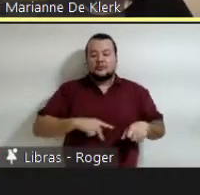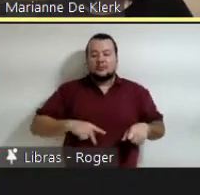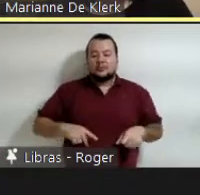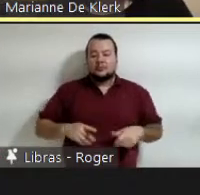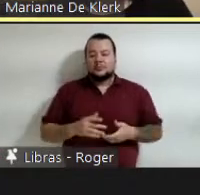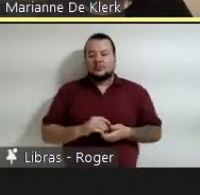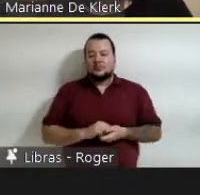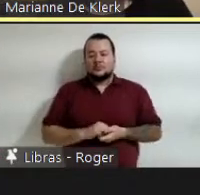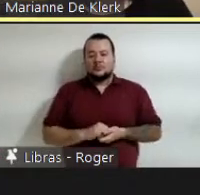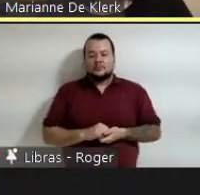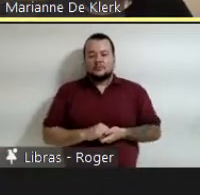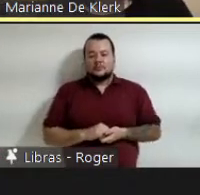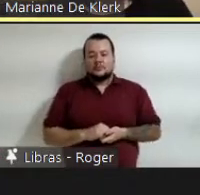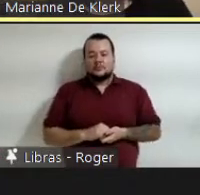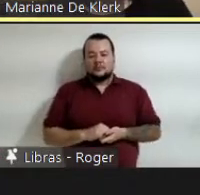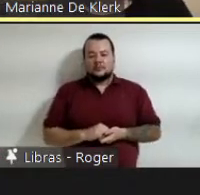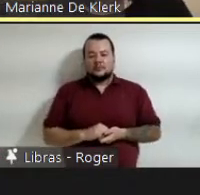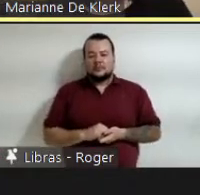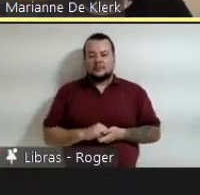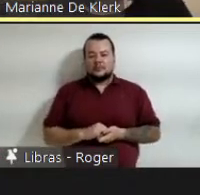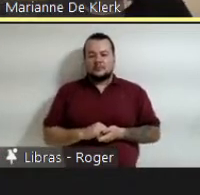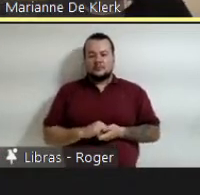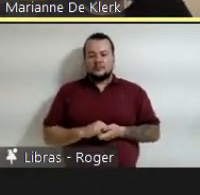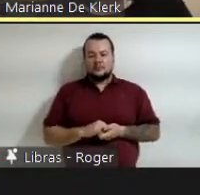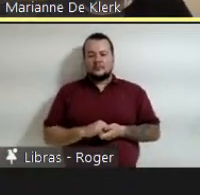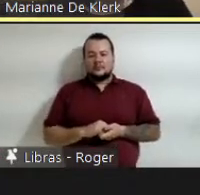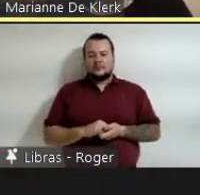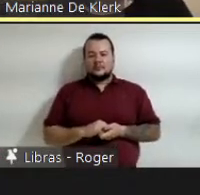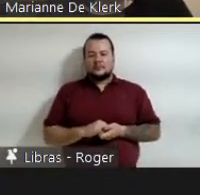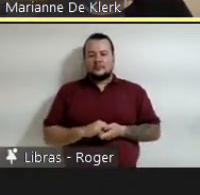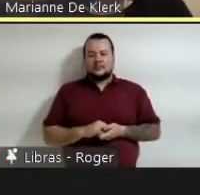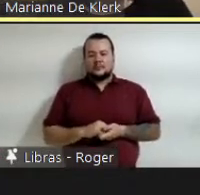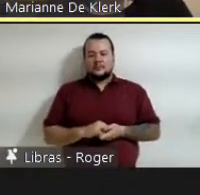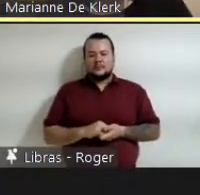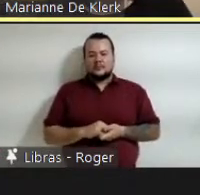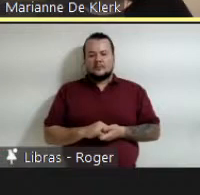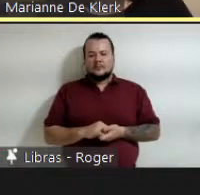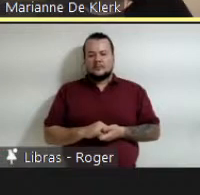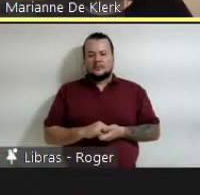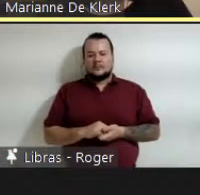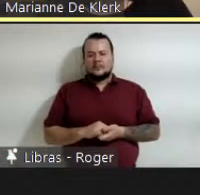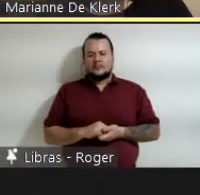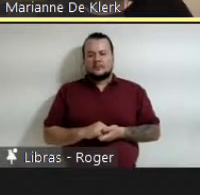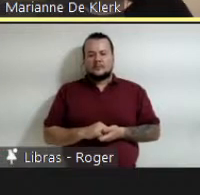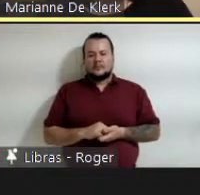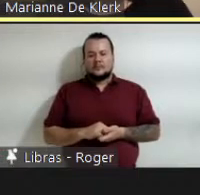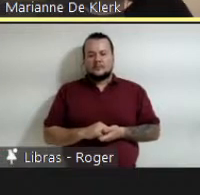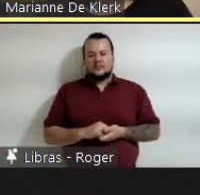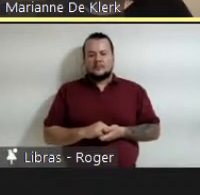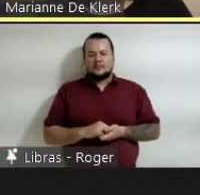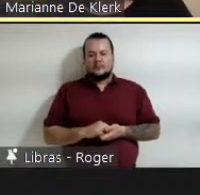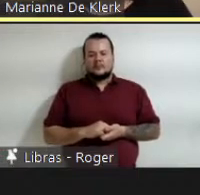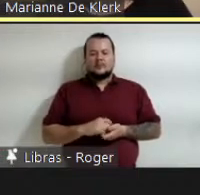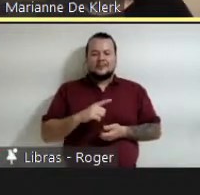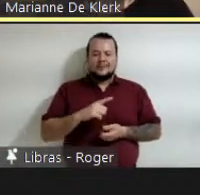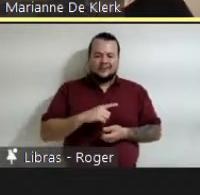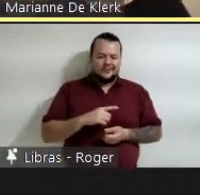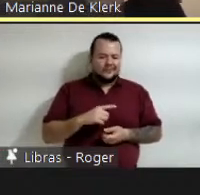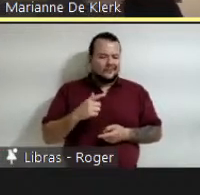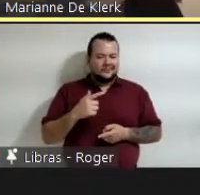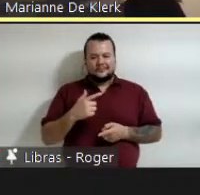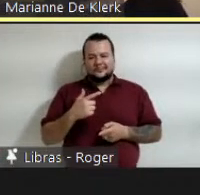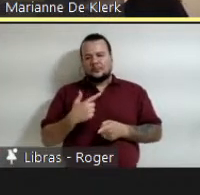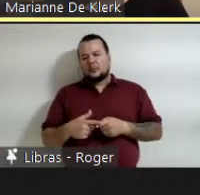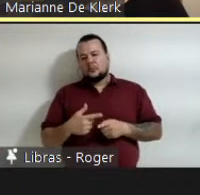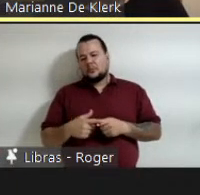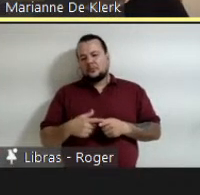track record in terms of maintenance, and their buildings are deteriorating, and this building is in danger. And then